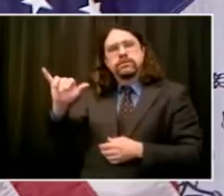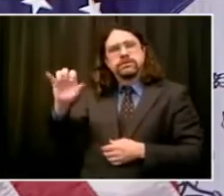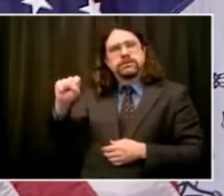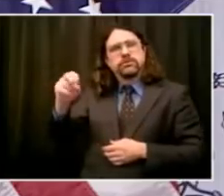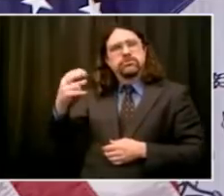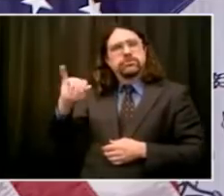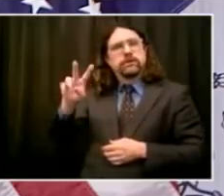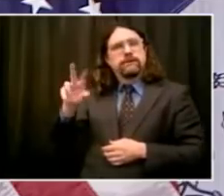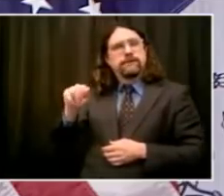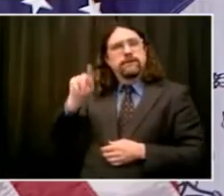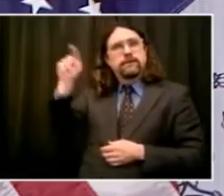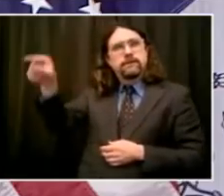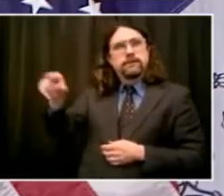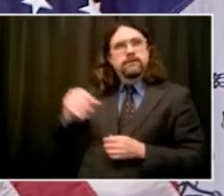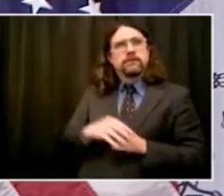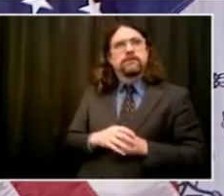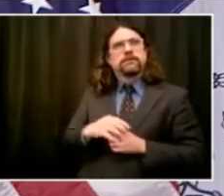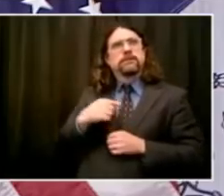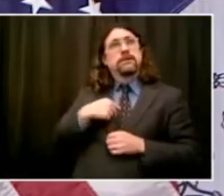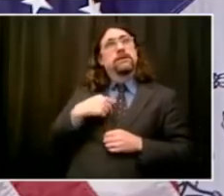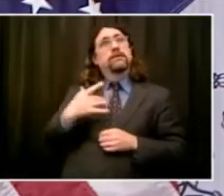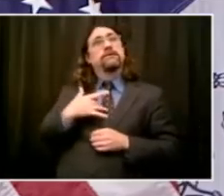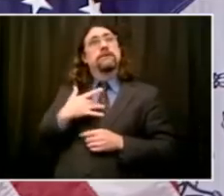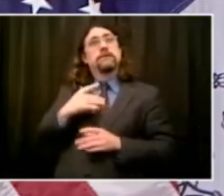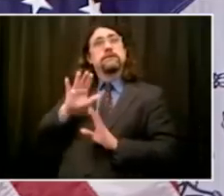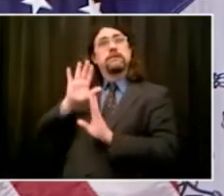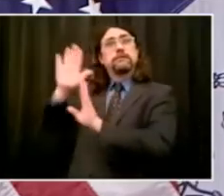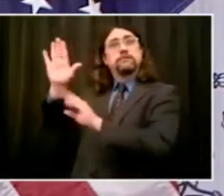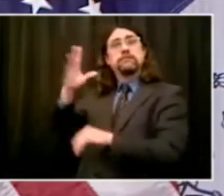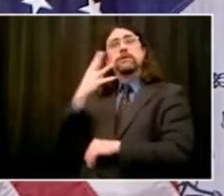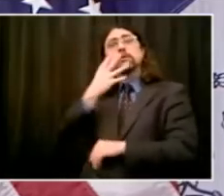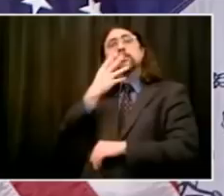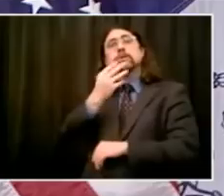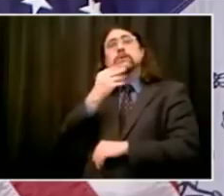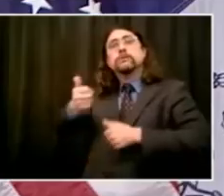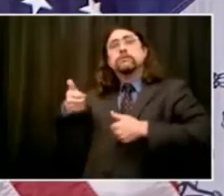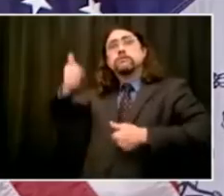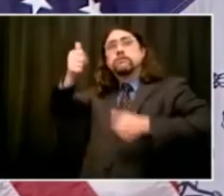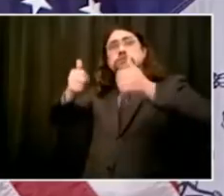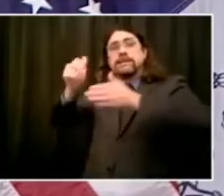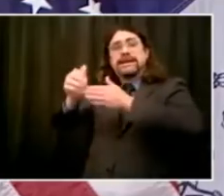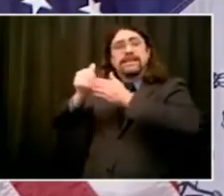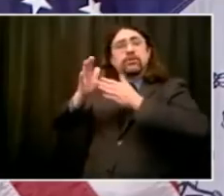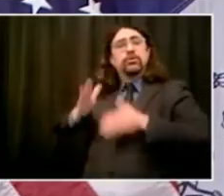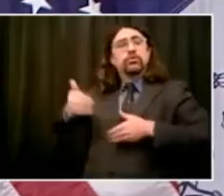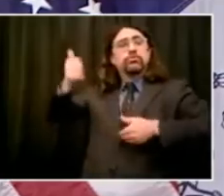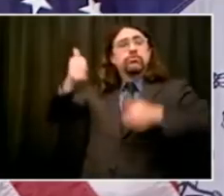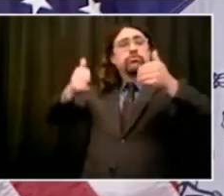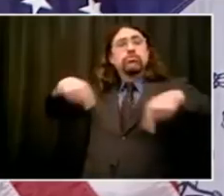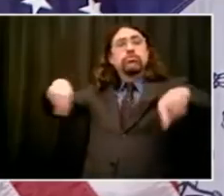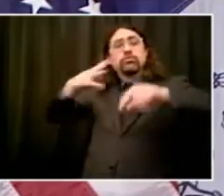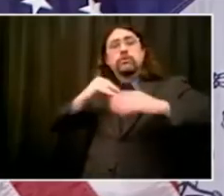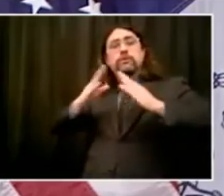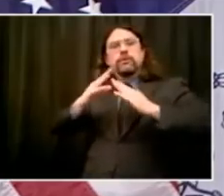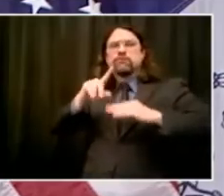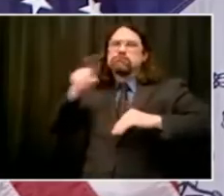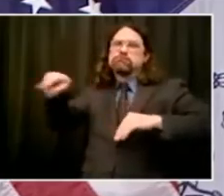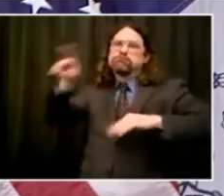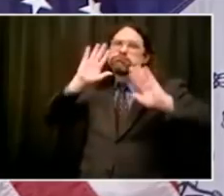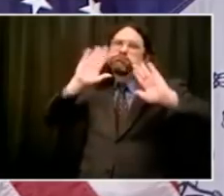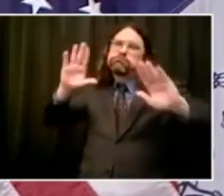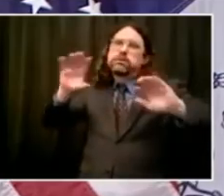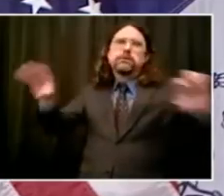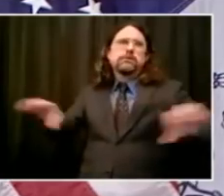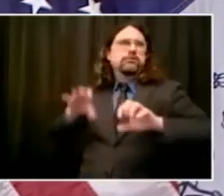that this is a pandemic and everyone has to act differently. And this is true in all faith communities. We've seen this amazing thing. Look, the faith leaders, I had